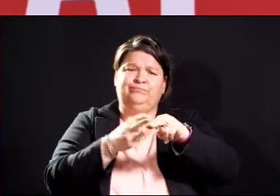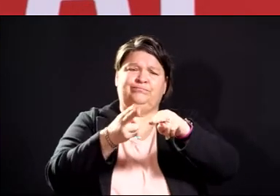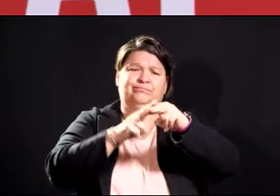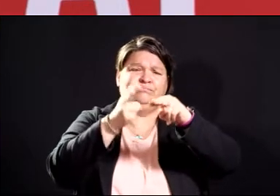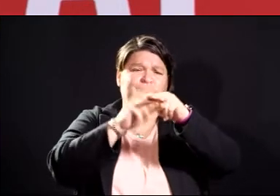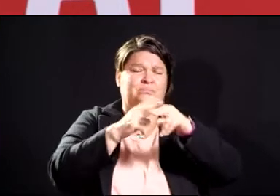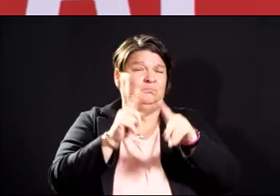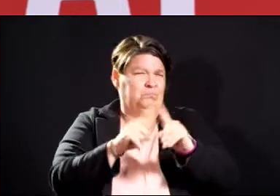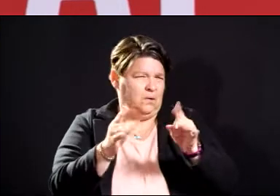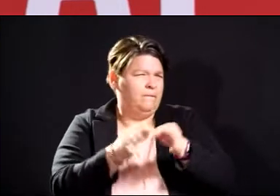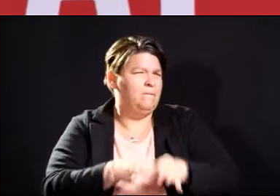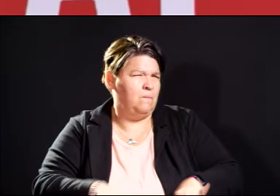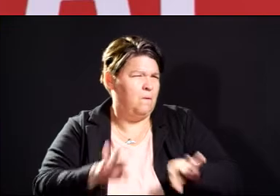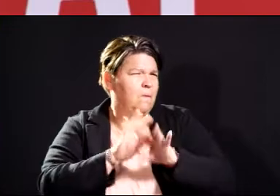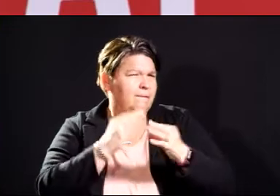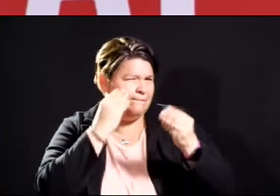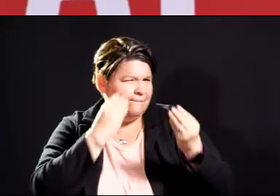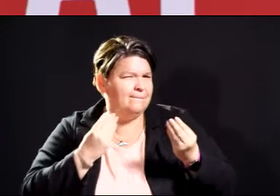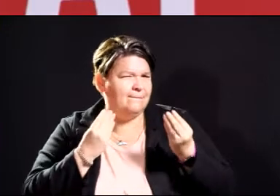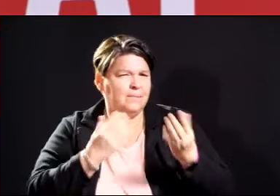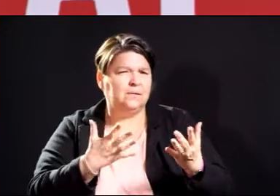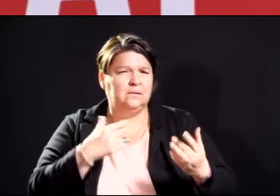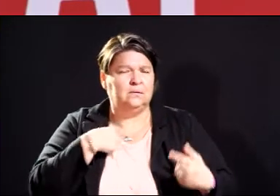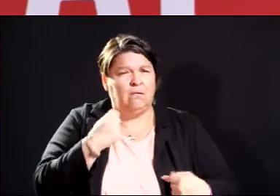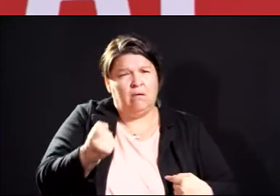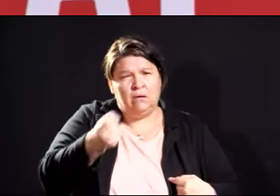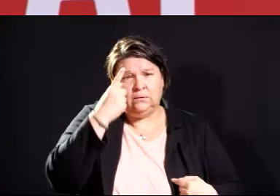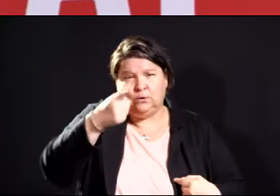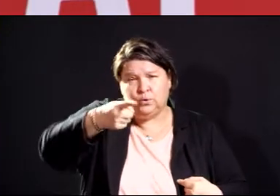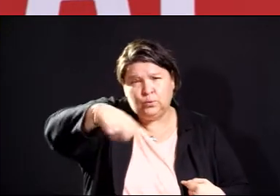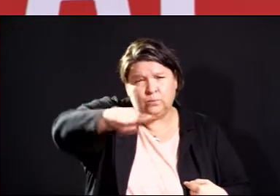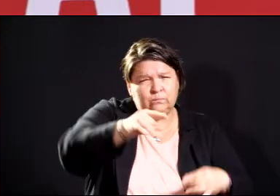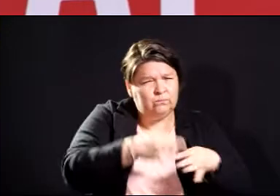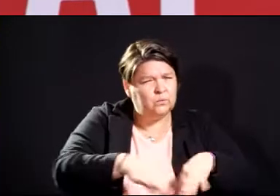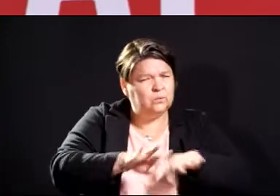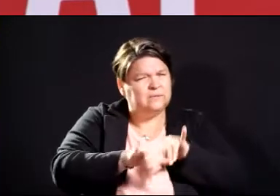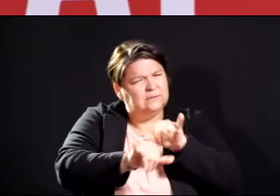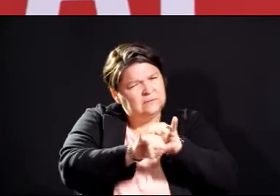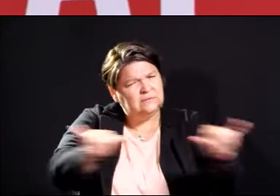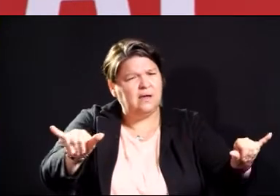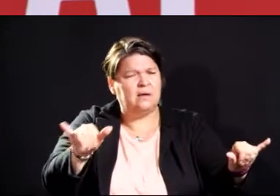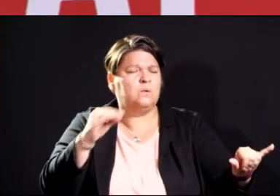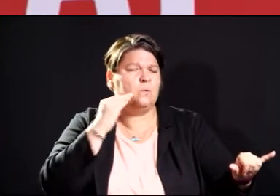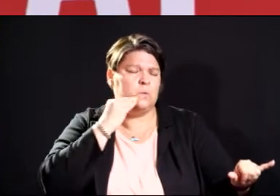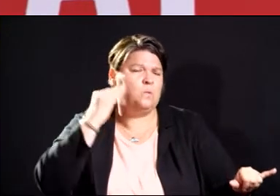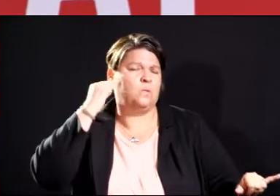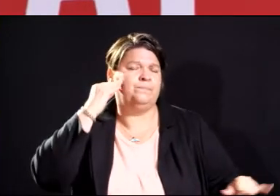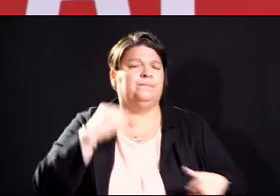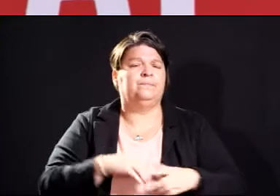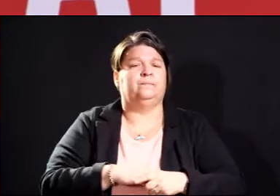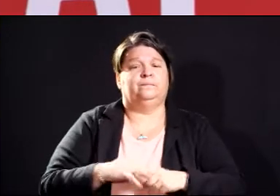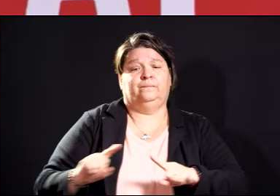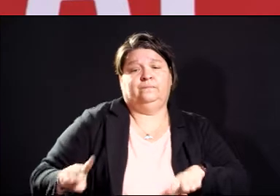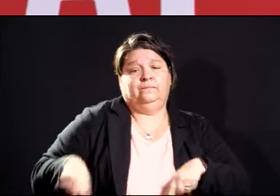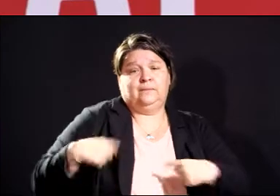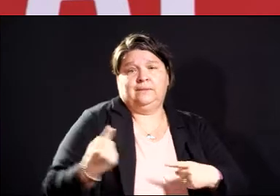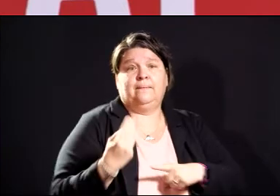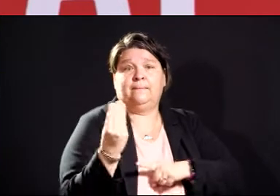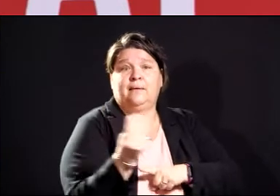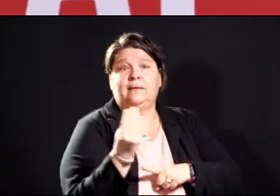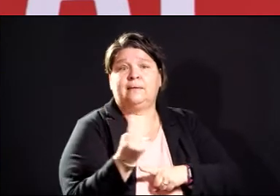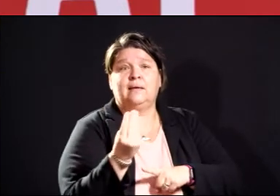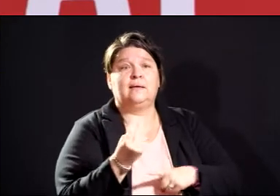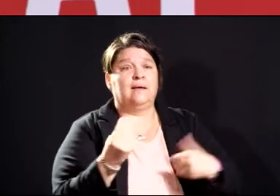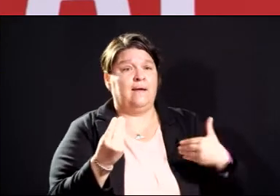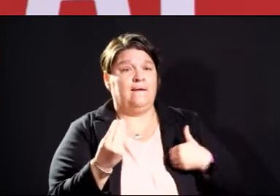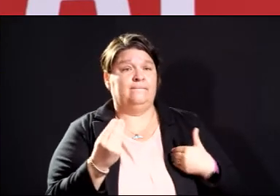the update airport, I want to remind you, since Monday, we've seen 152 new cases in